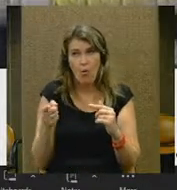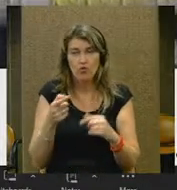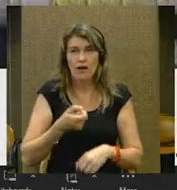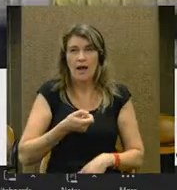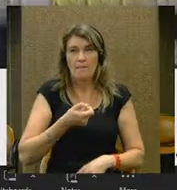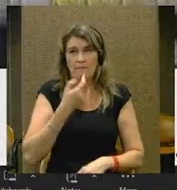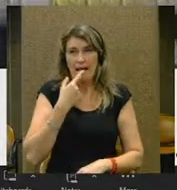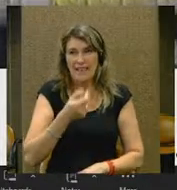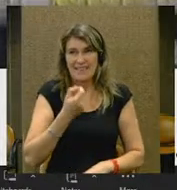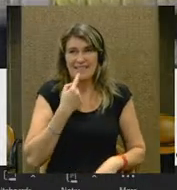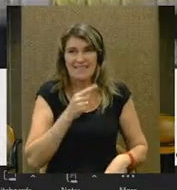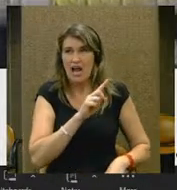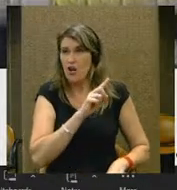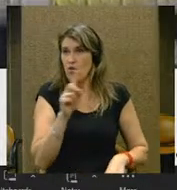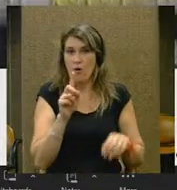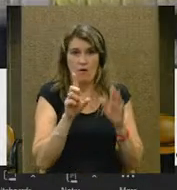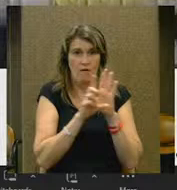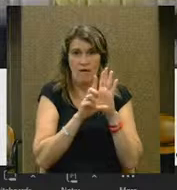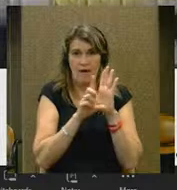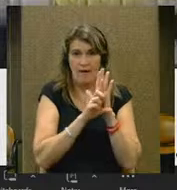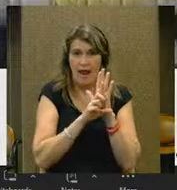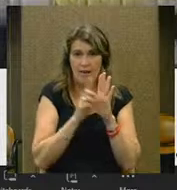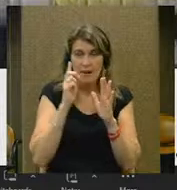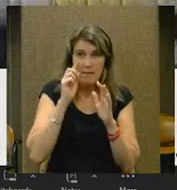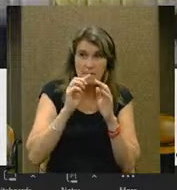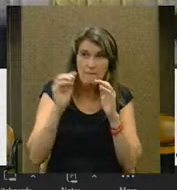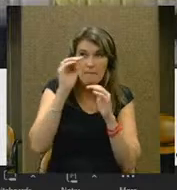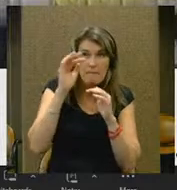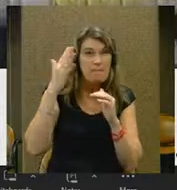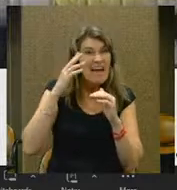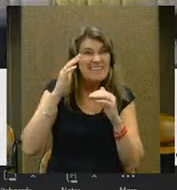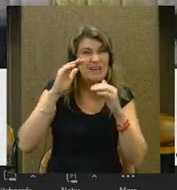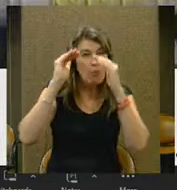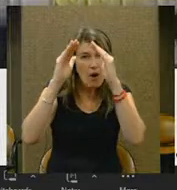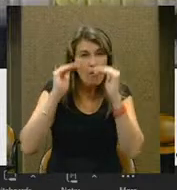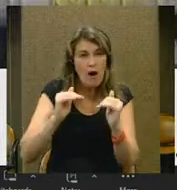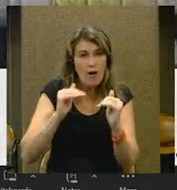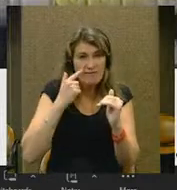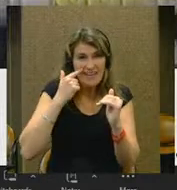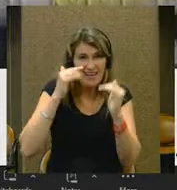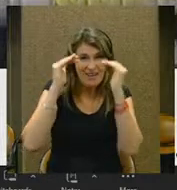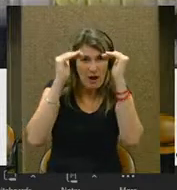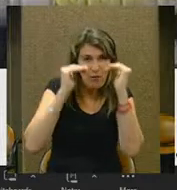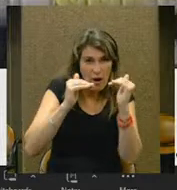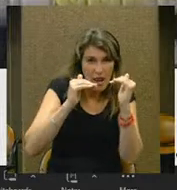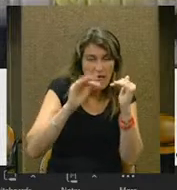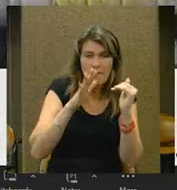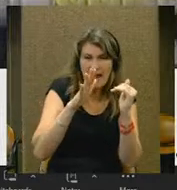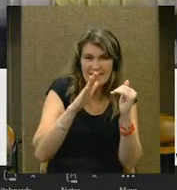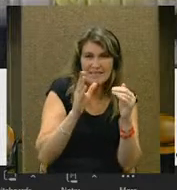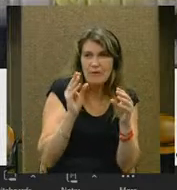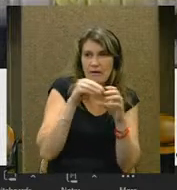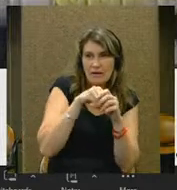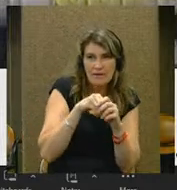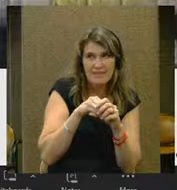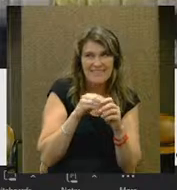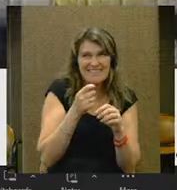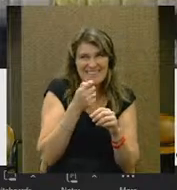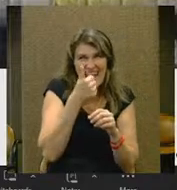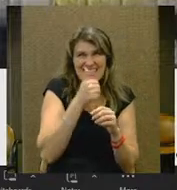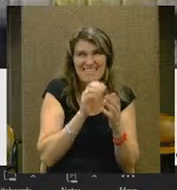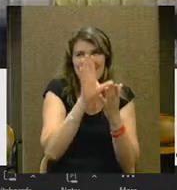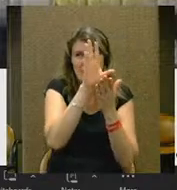like an oxycodone, but it just has fentanyl in there. And with Adderall, the